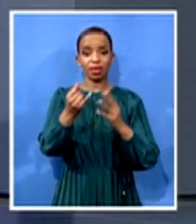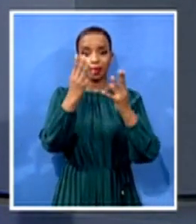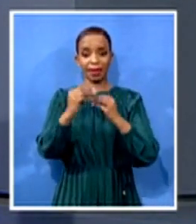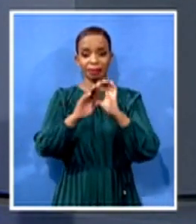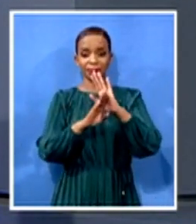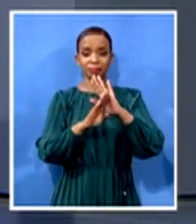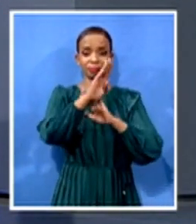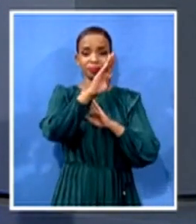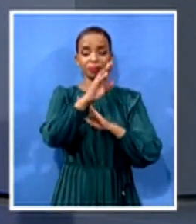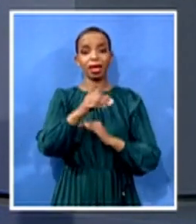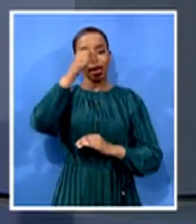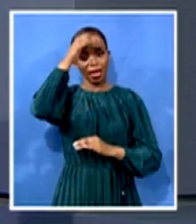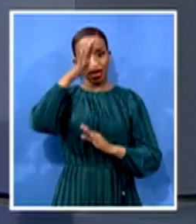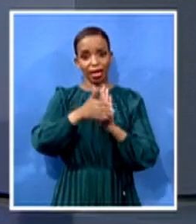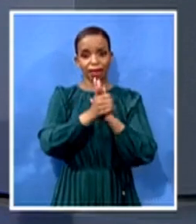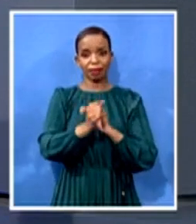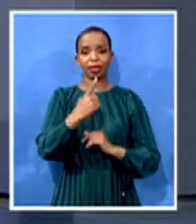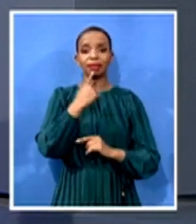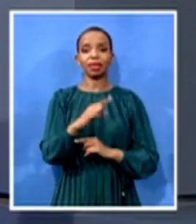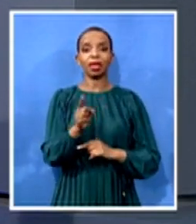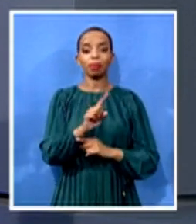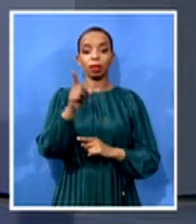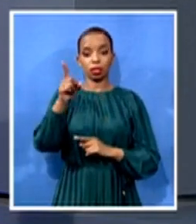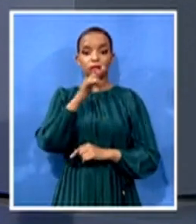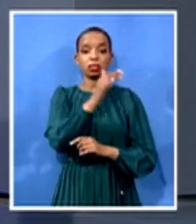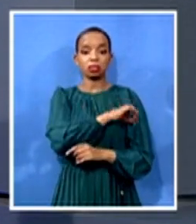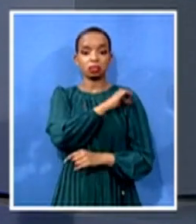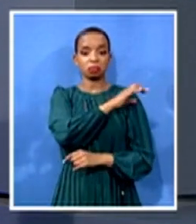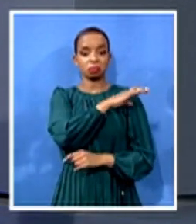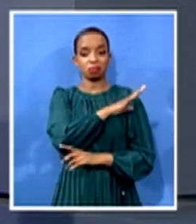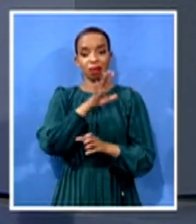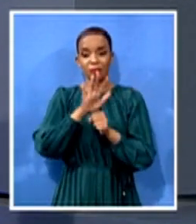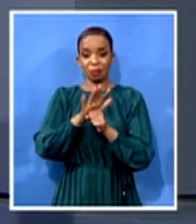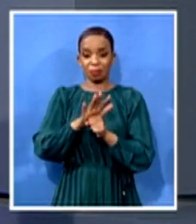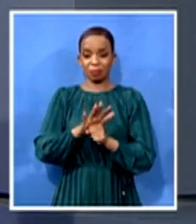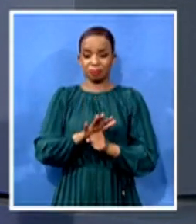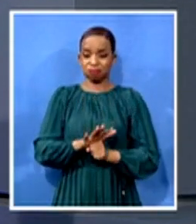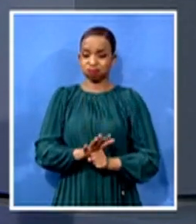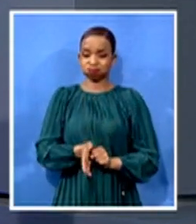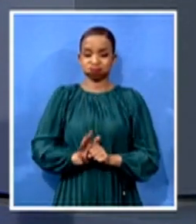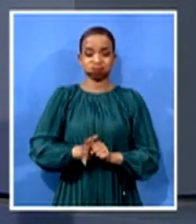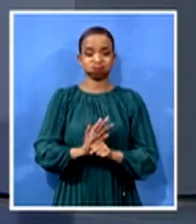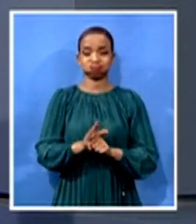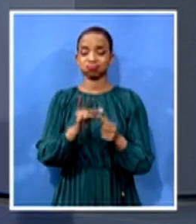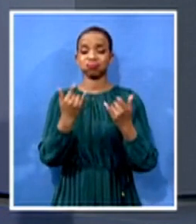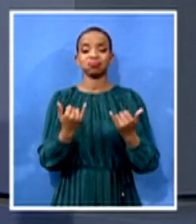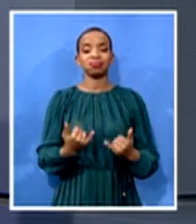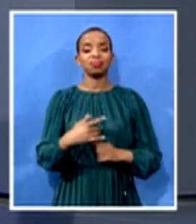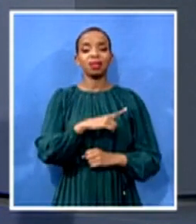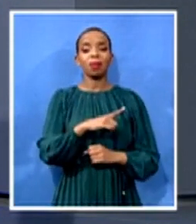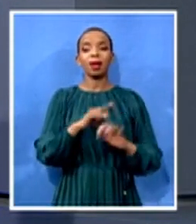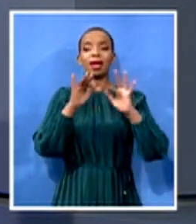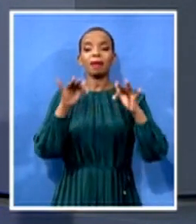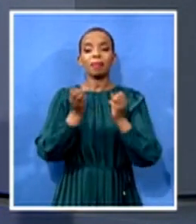embattled healthcare system is being stretched to capacity with the increasing demand for high care and ICU beds. The